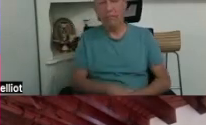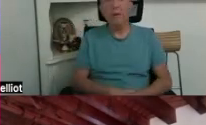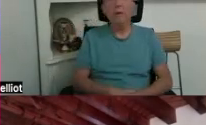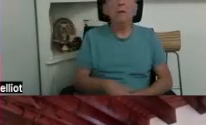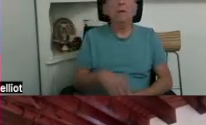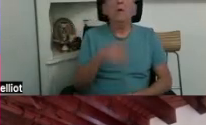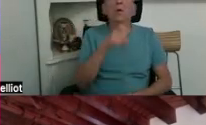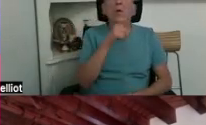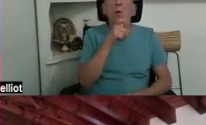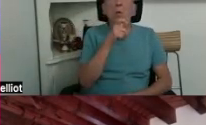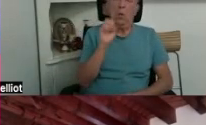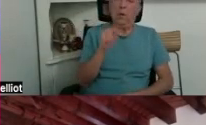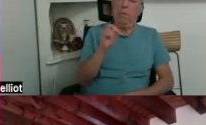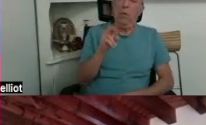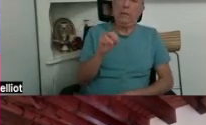enforces employment laws?